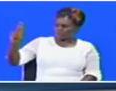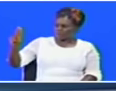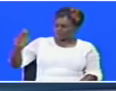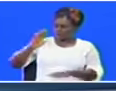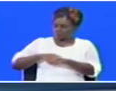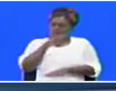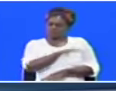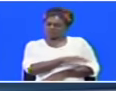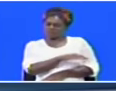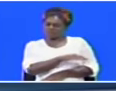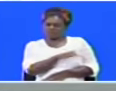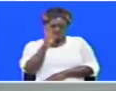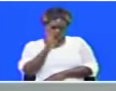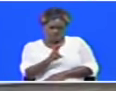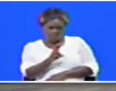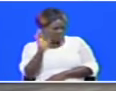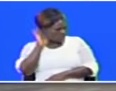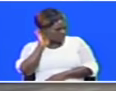good evening. Can we see Duncan?